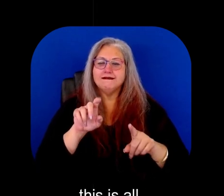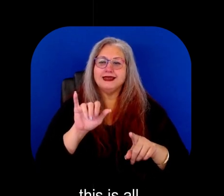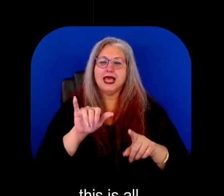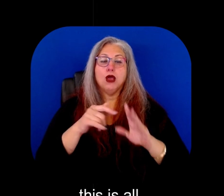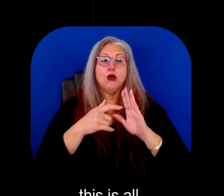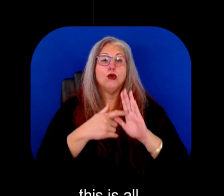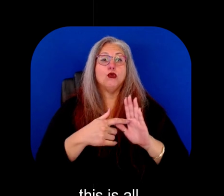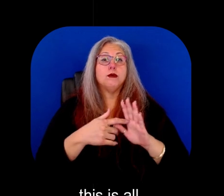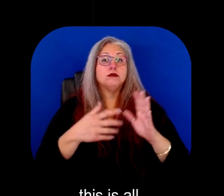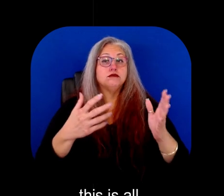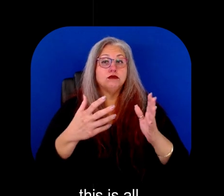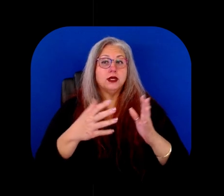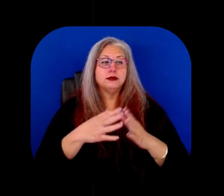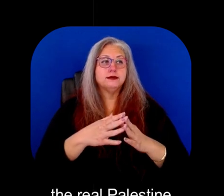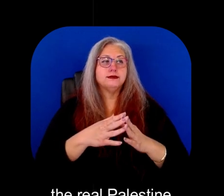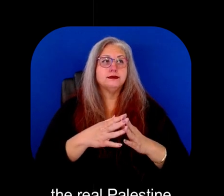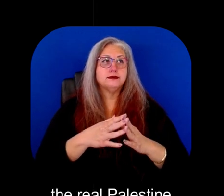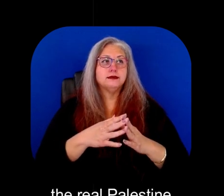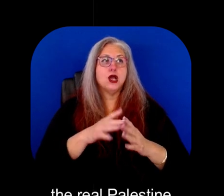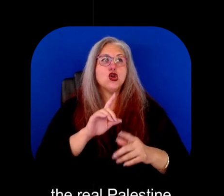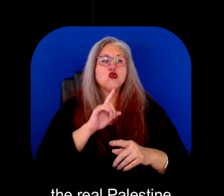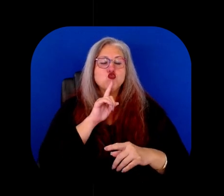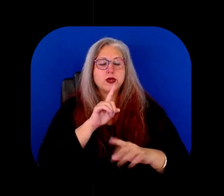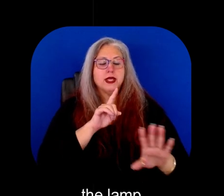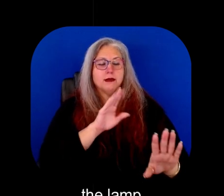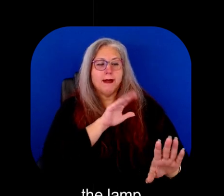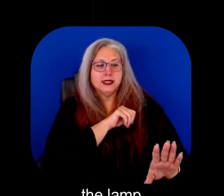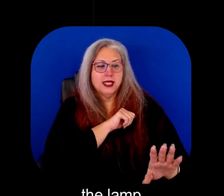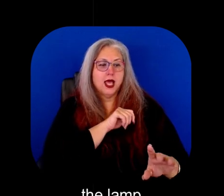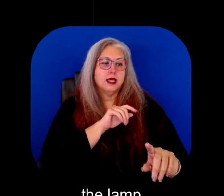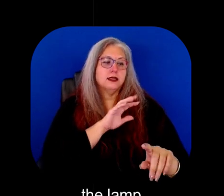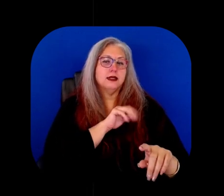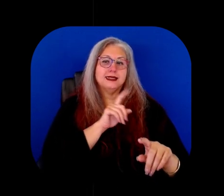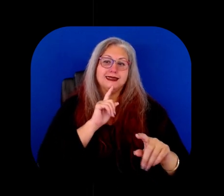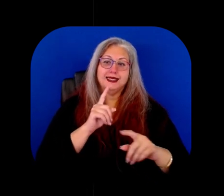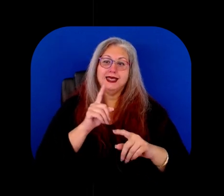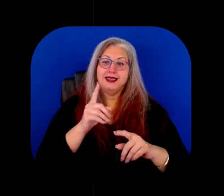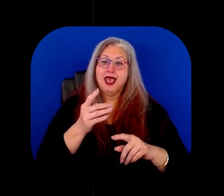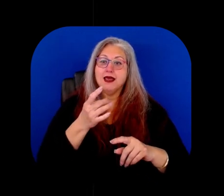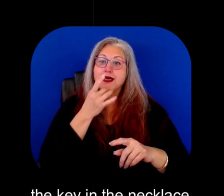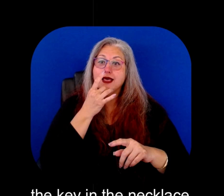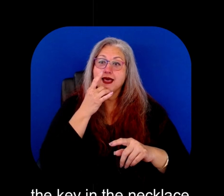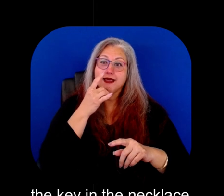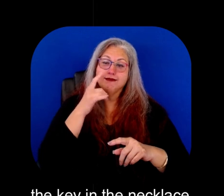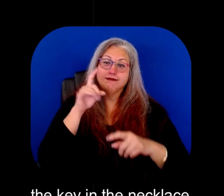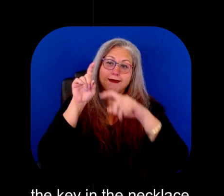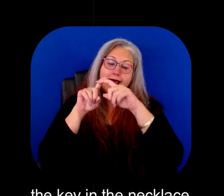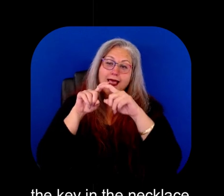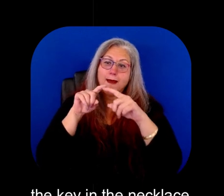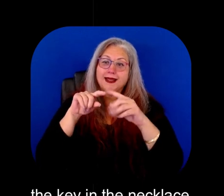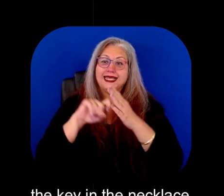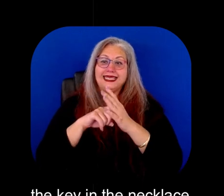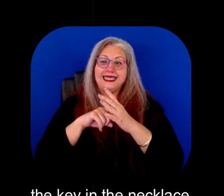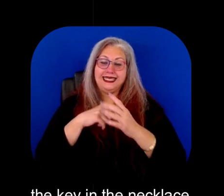all representative of the real Palestine. The lamp, the key in